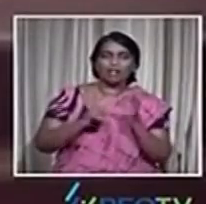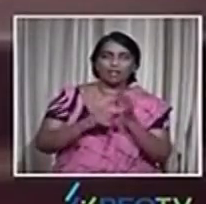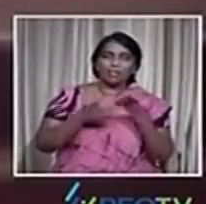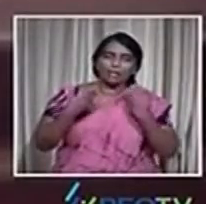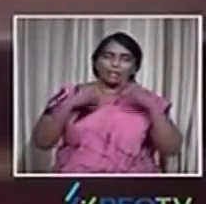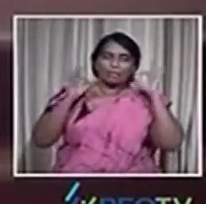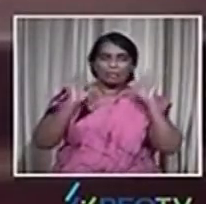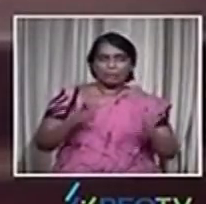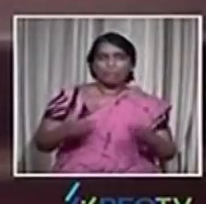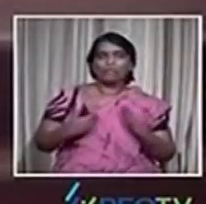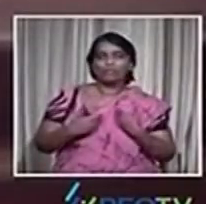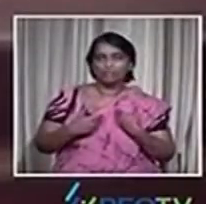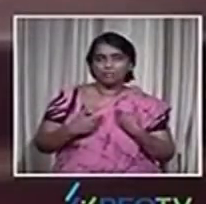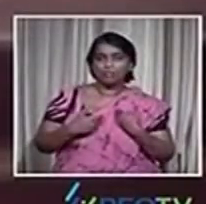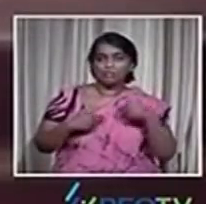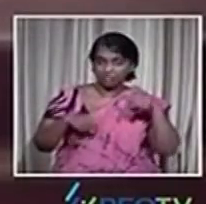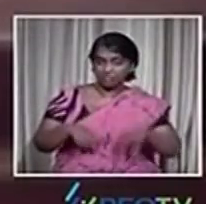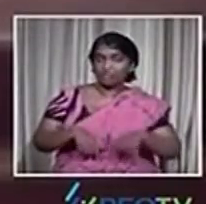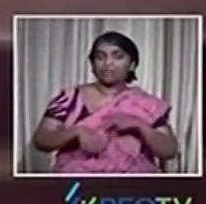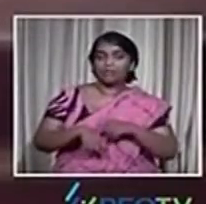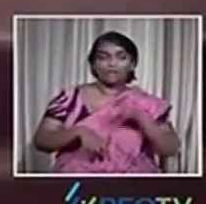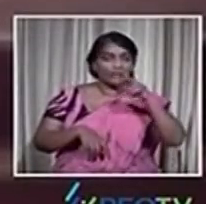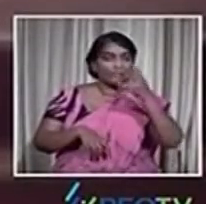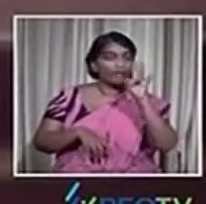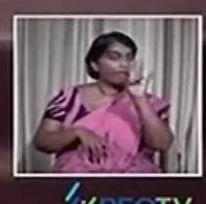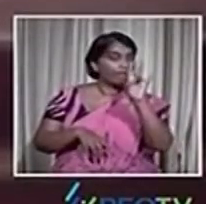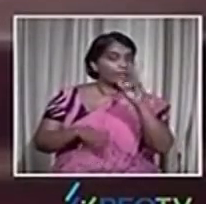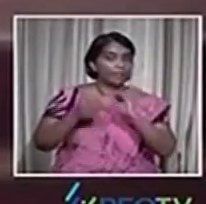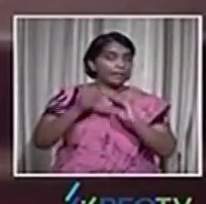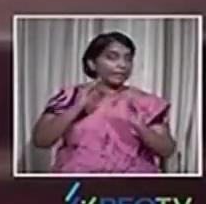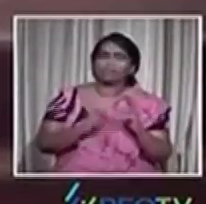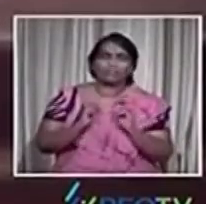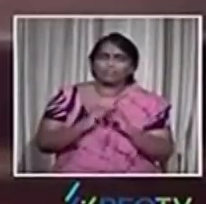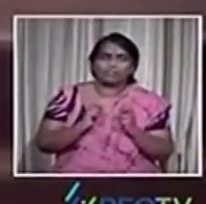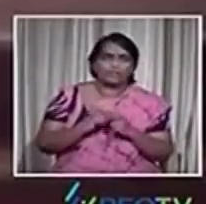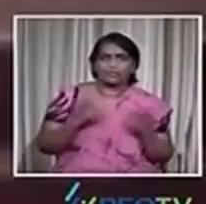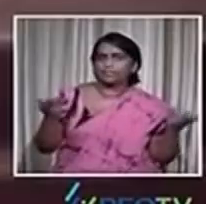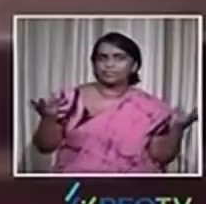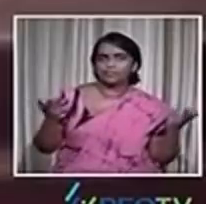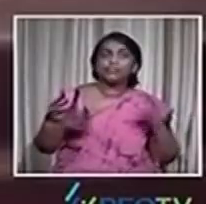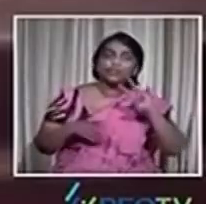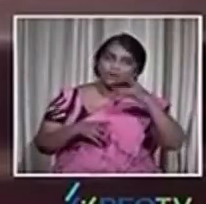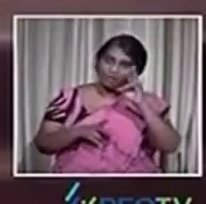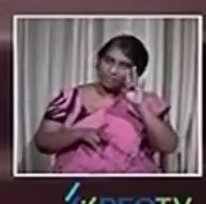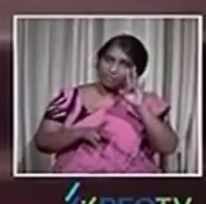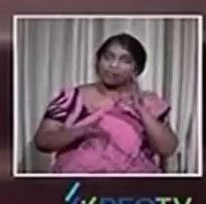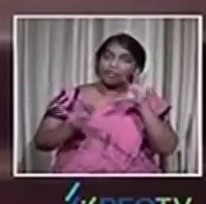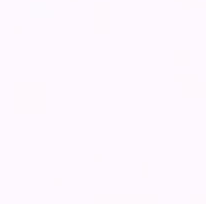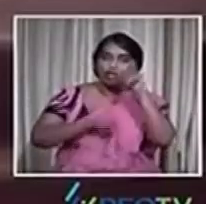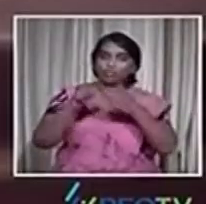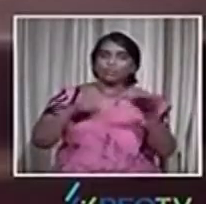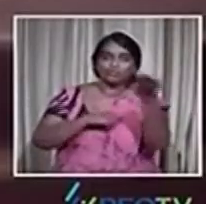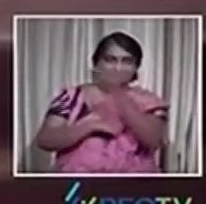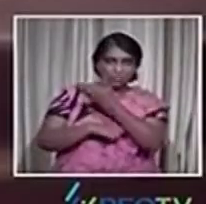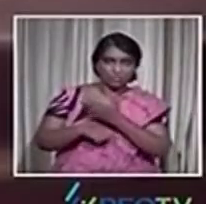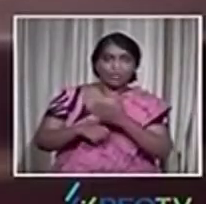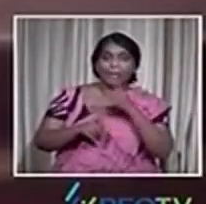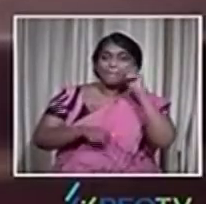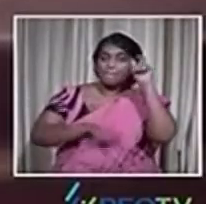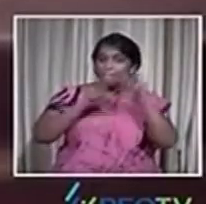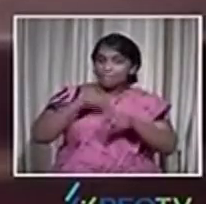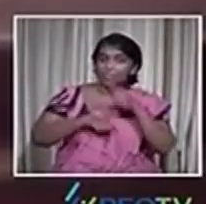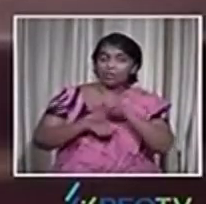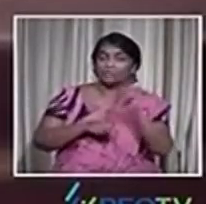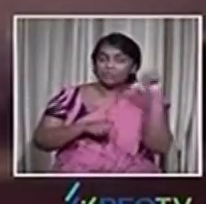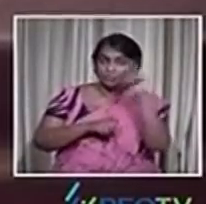thinks that is the right way? There is one thing we can do to gain the respect of the people once more. I will do it today. I even argued with the